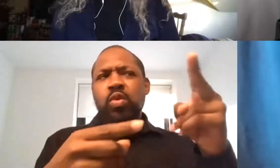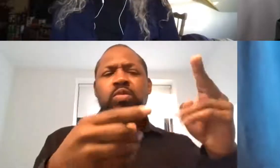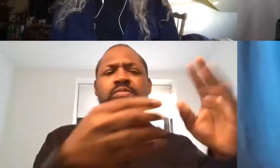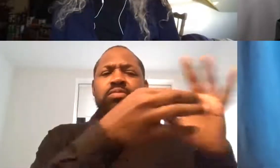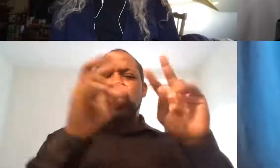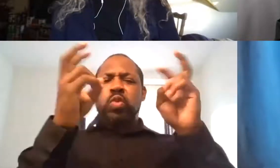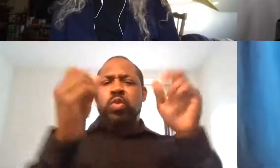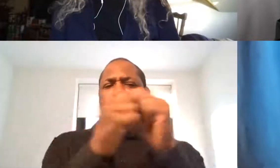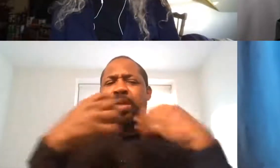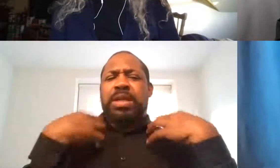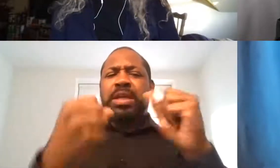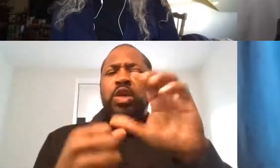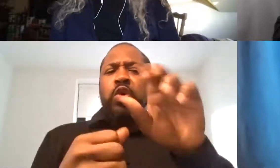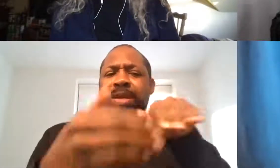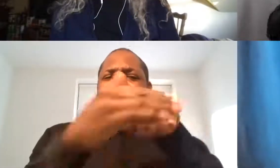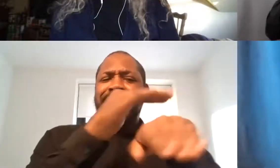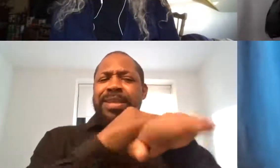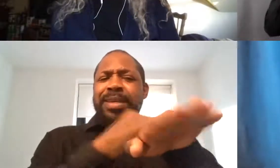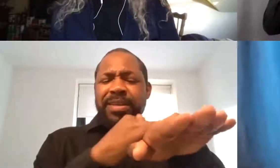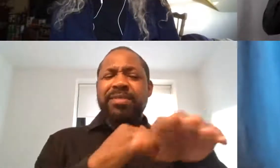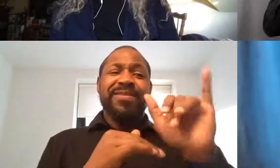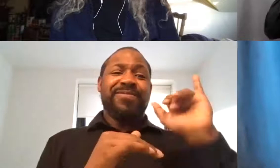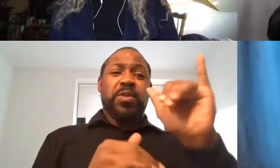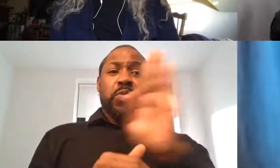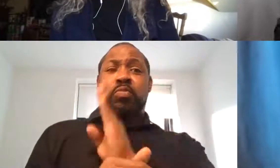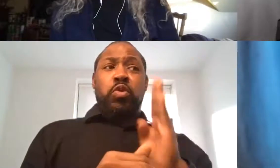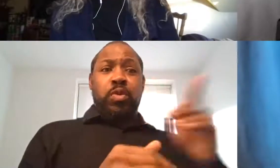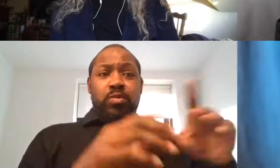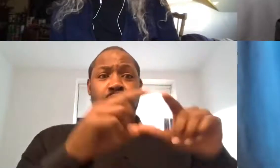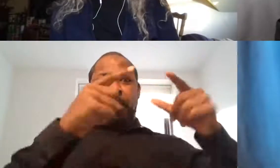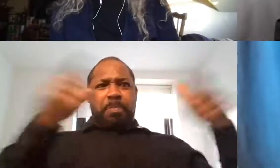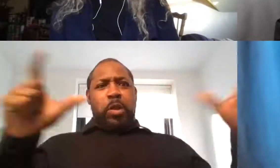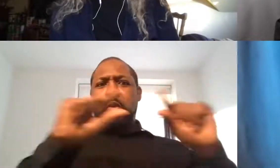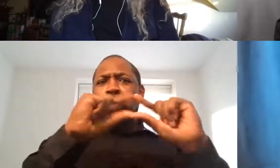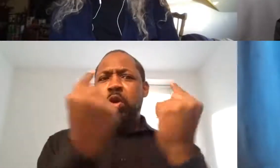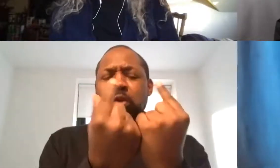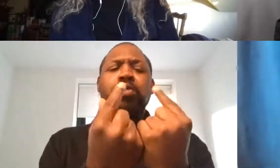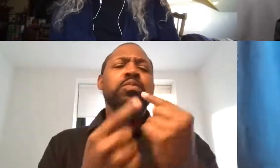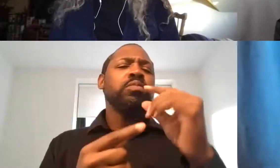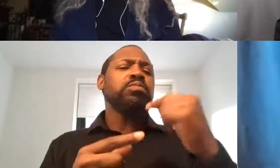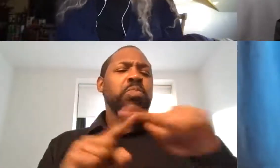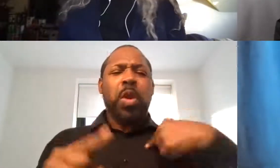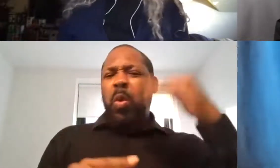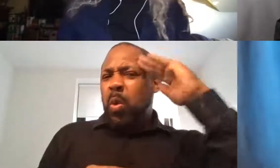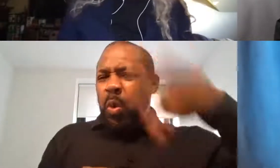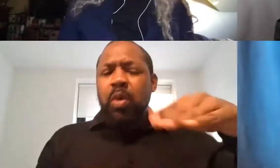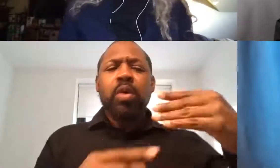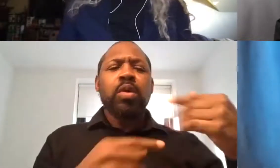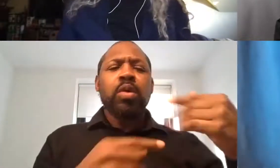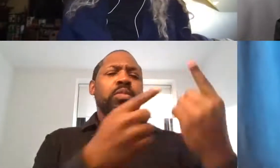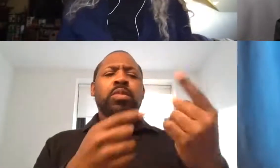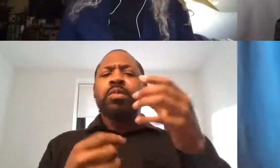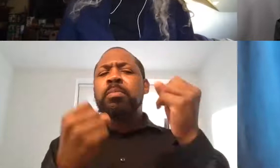to discuss issues that relate to deaf and hard of hearing people accessing. And it's a very large